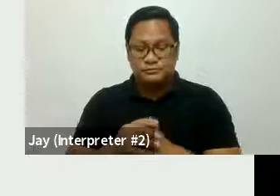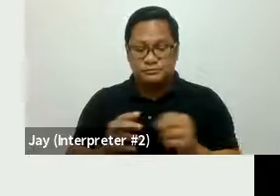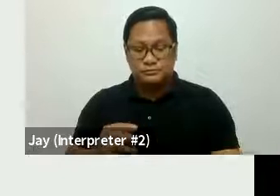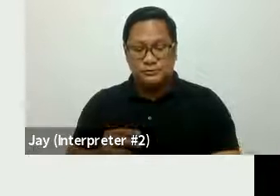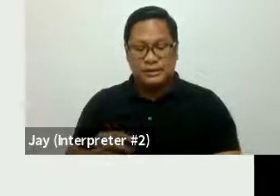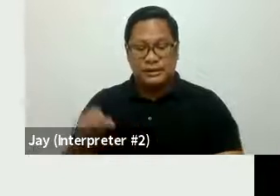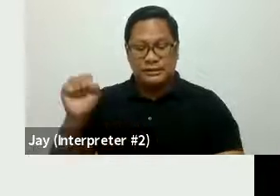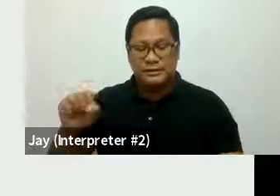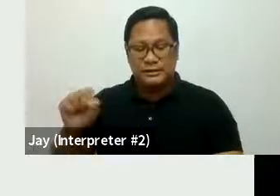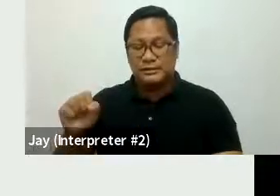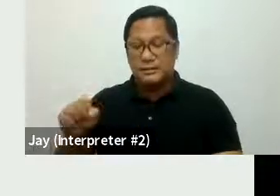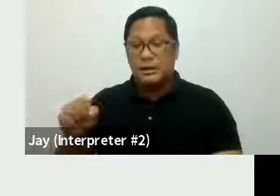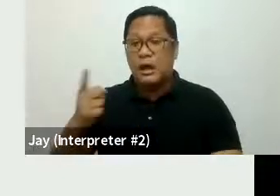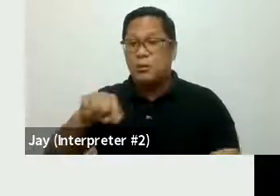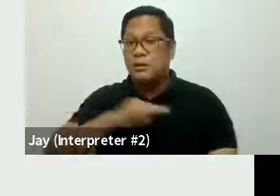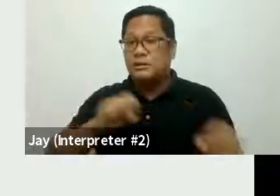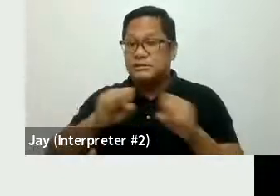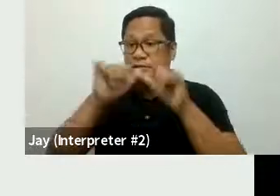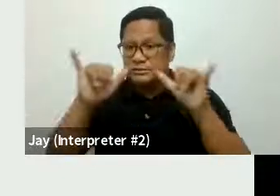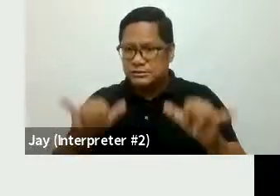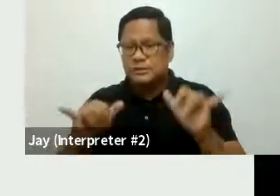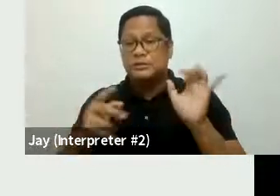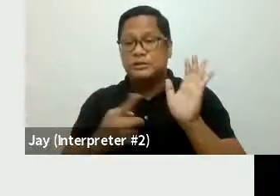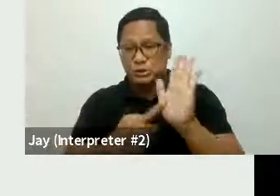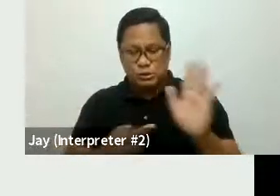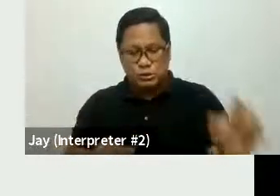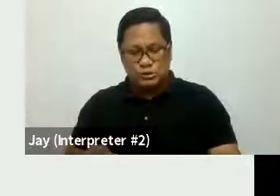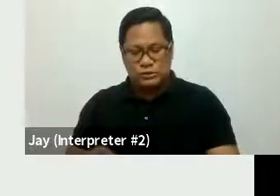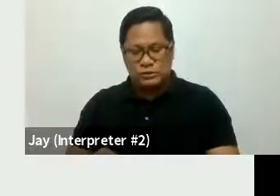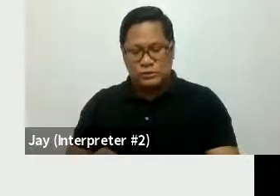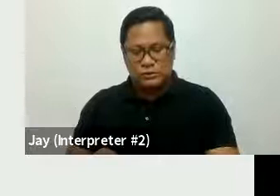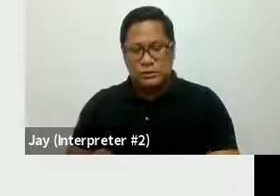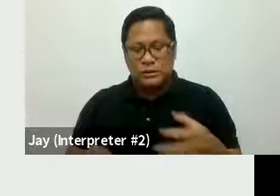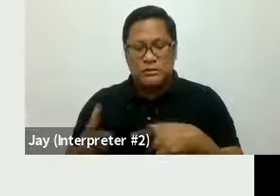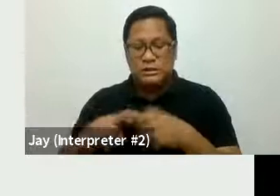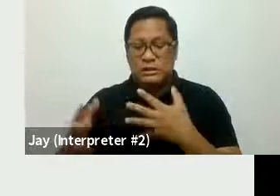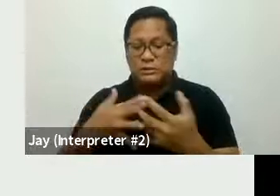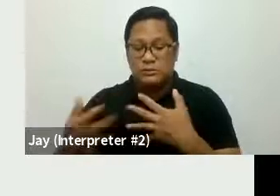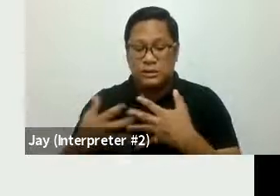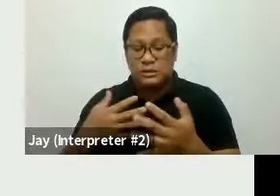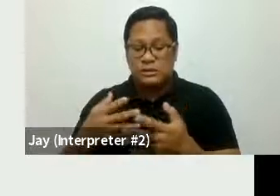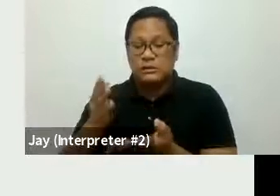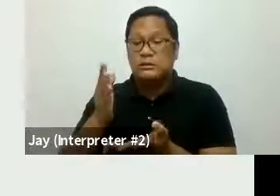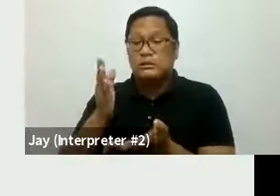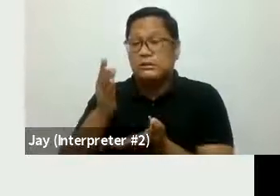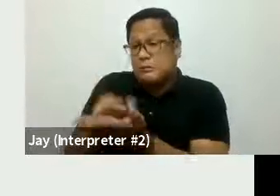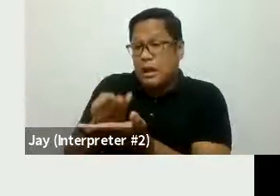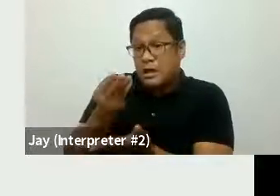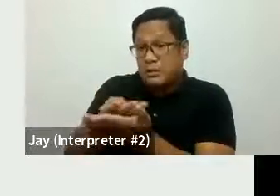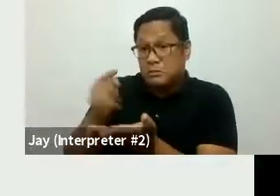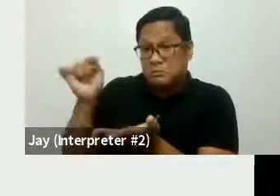clearly our system is devolved. And however, the budget, the money is